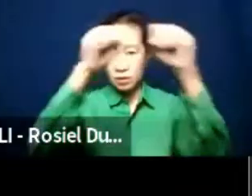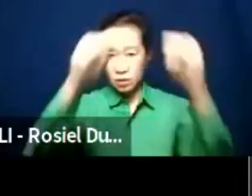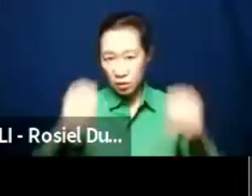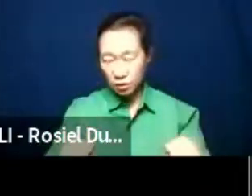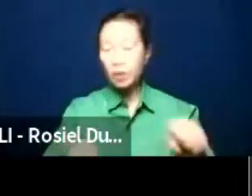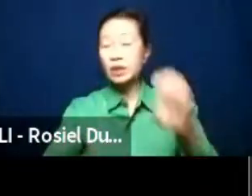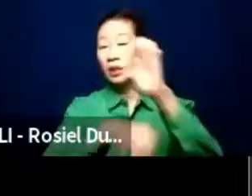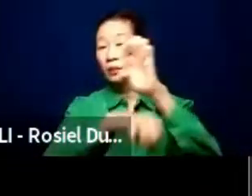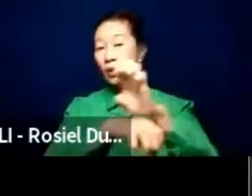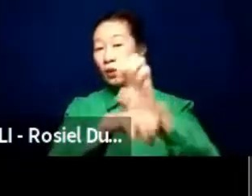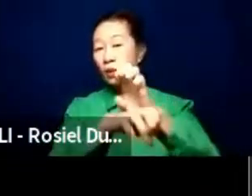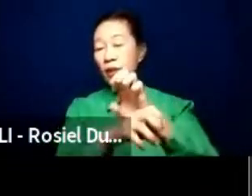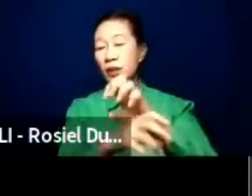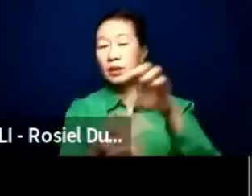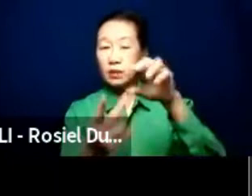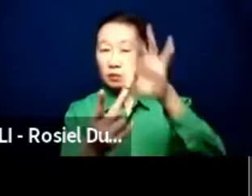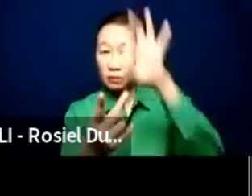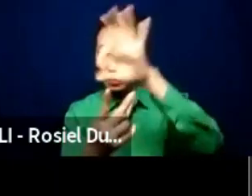options.